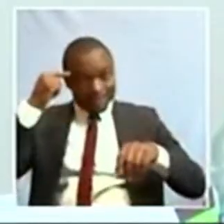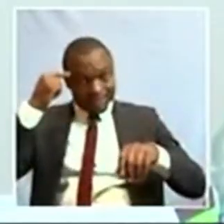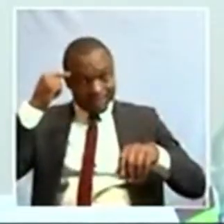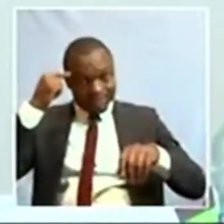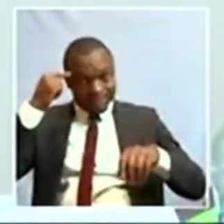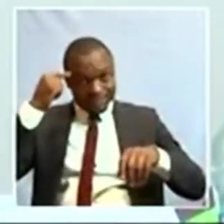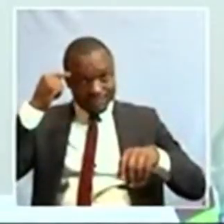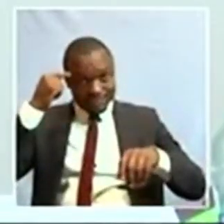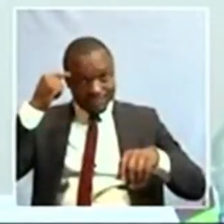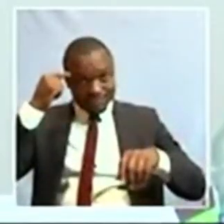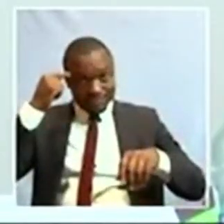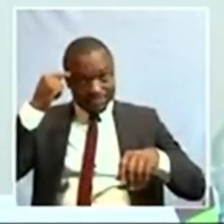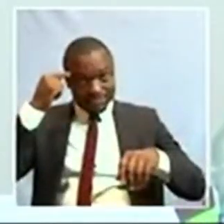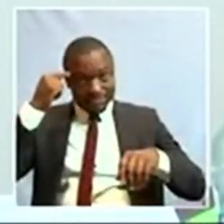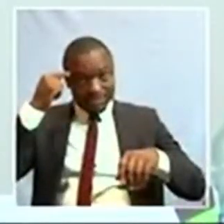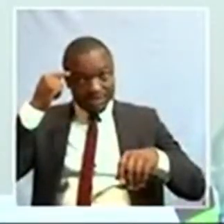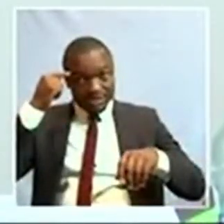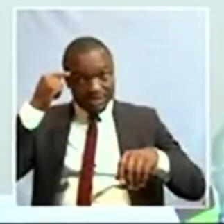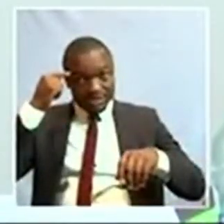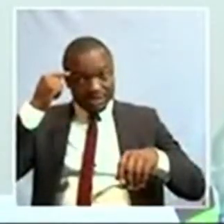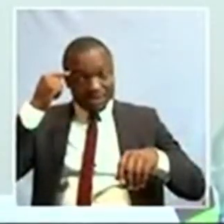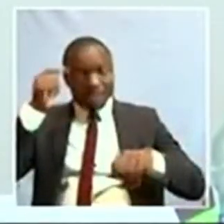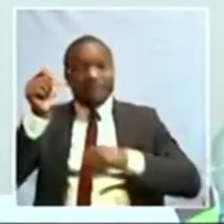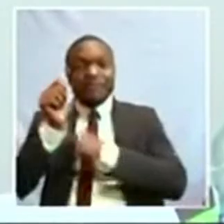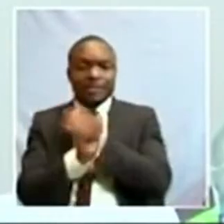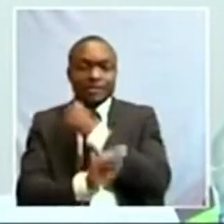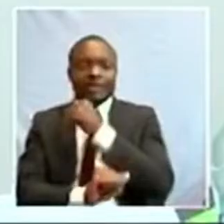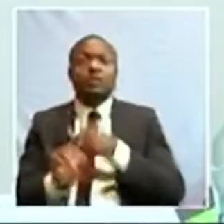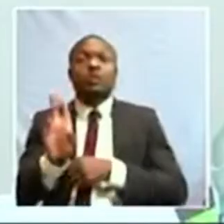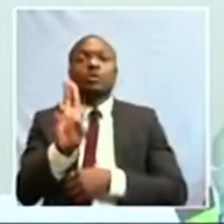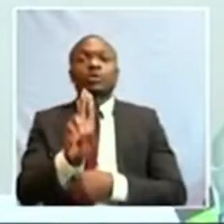affairs. You're using taxpayers' money.